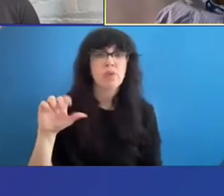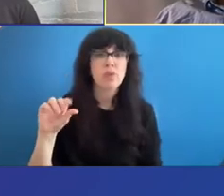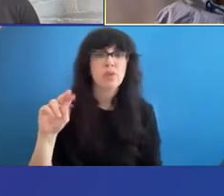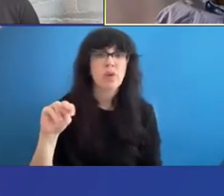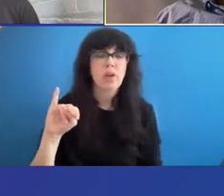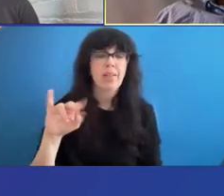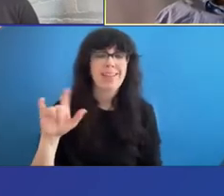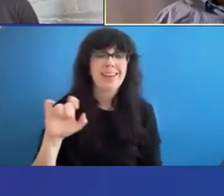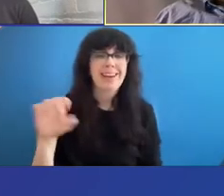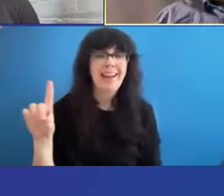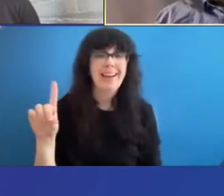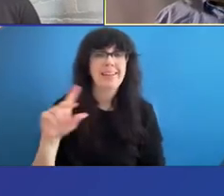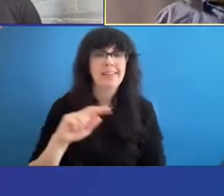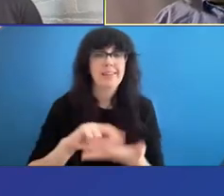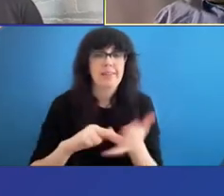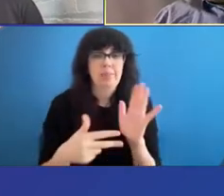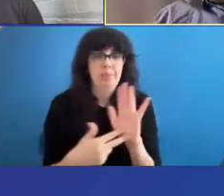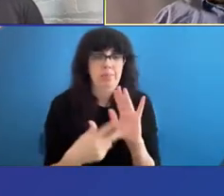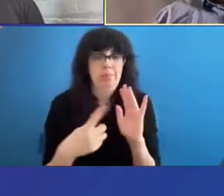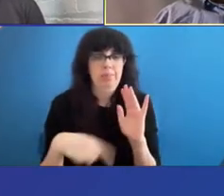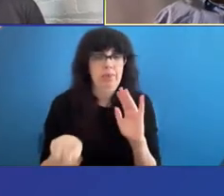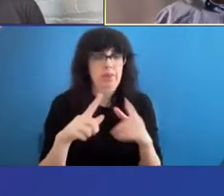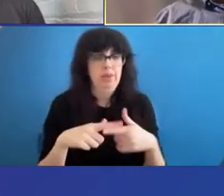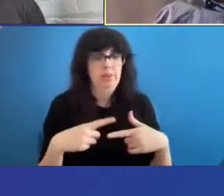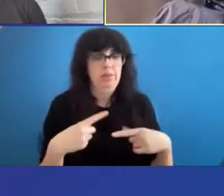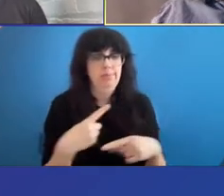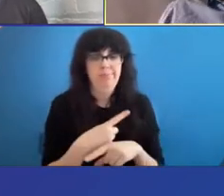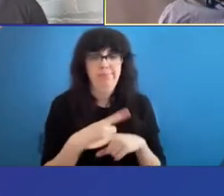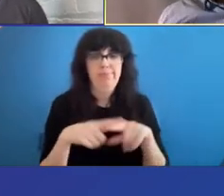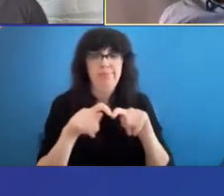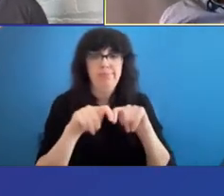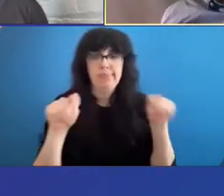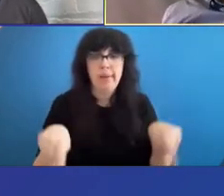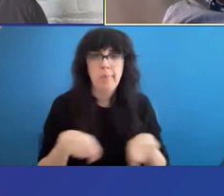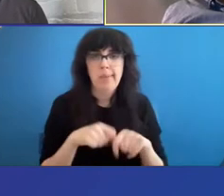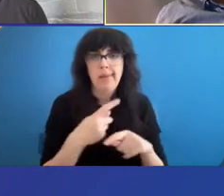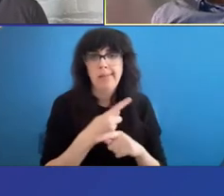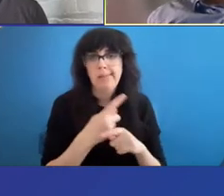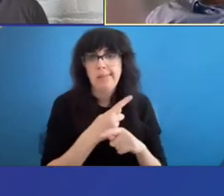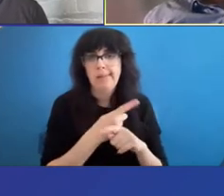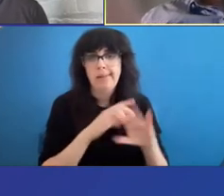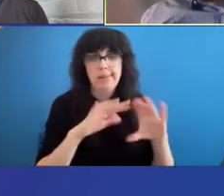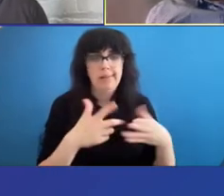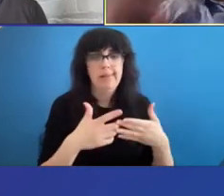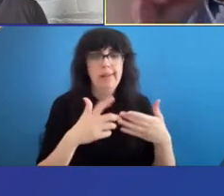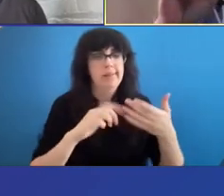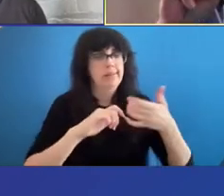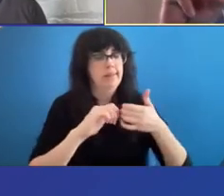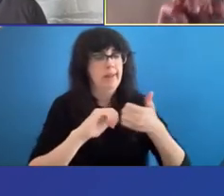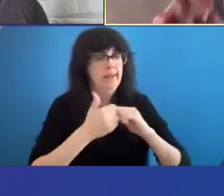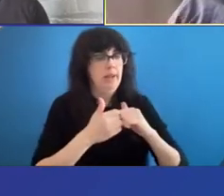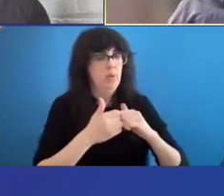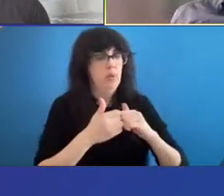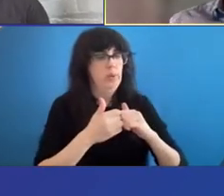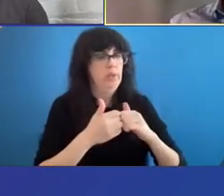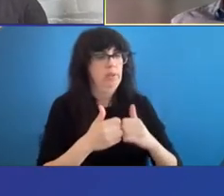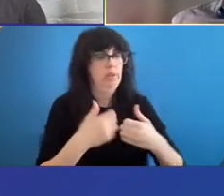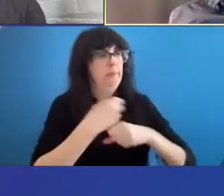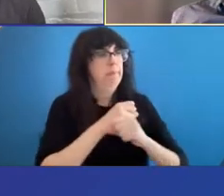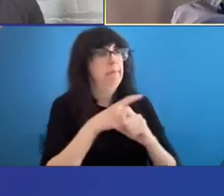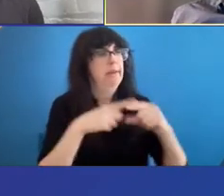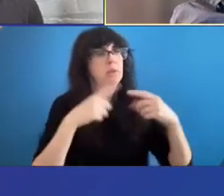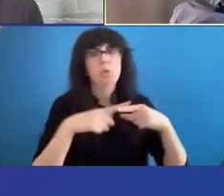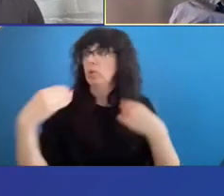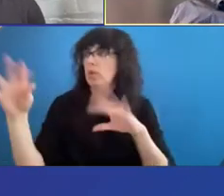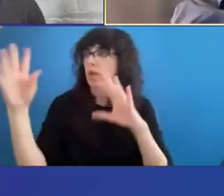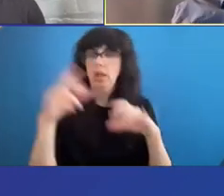how is the template of you know, making things to sell, a term that